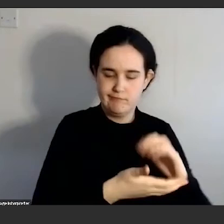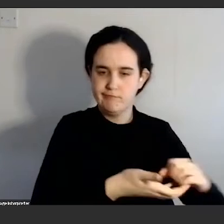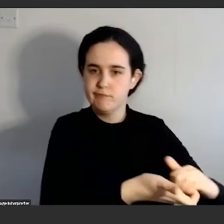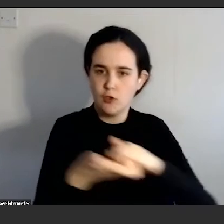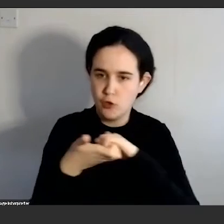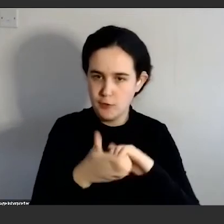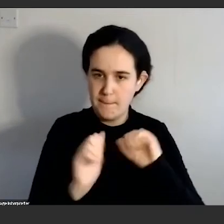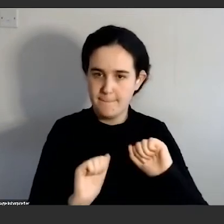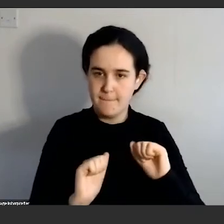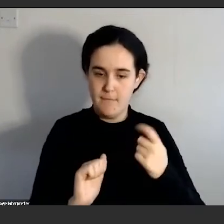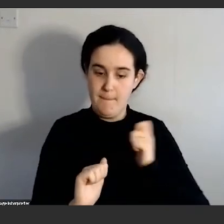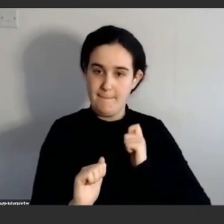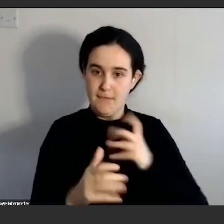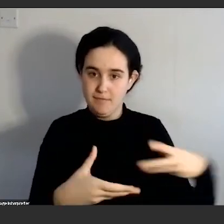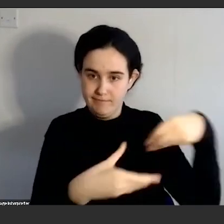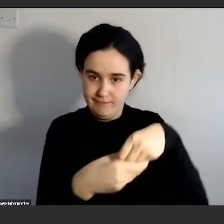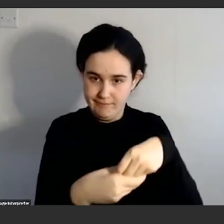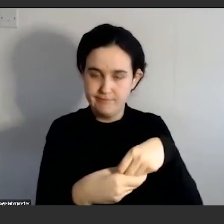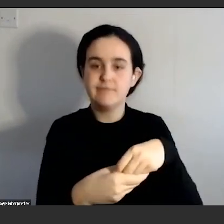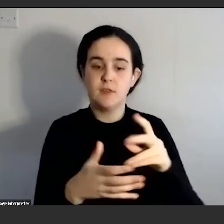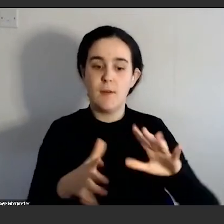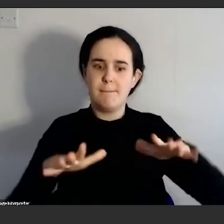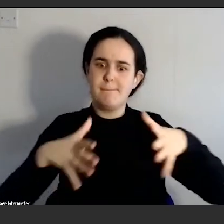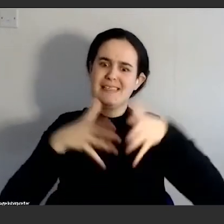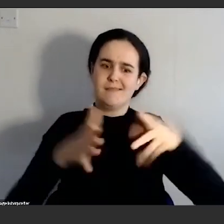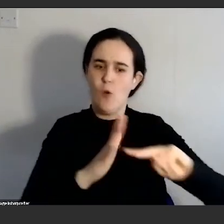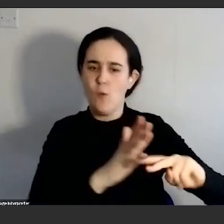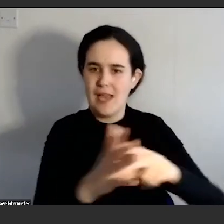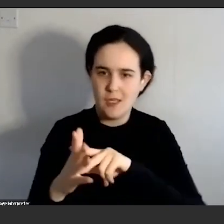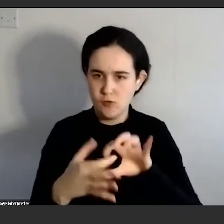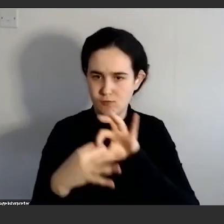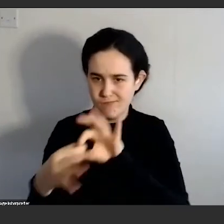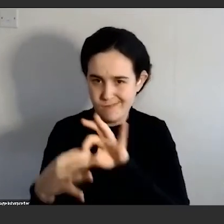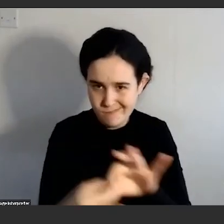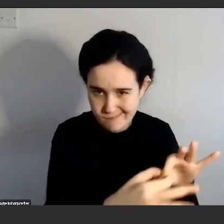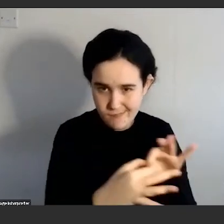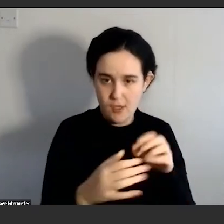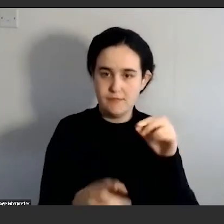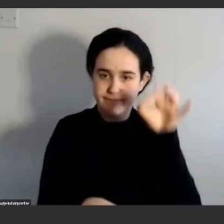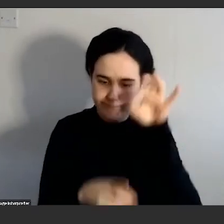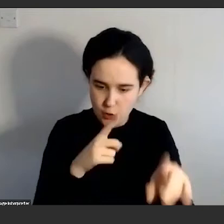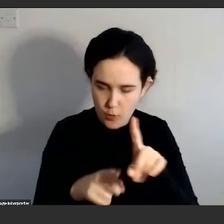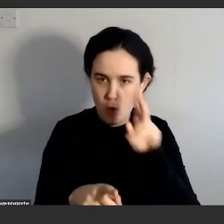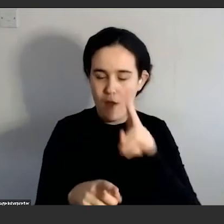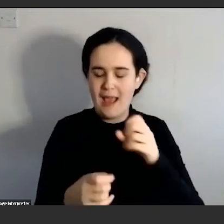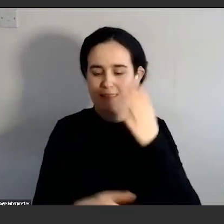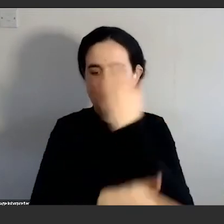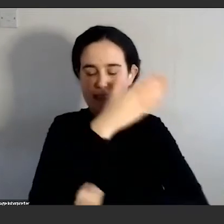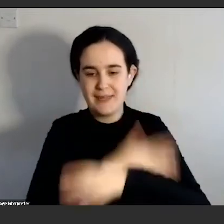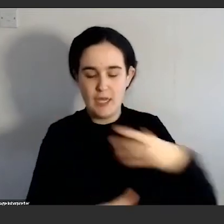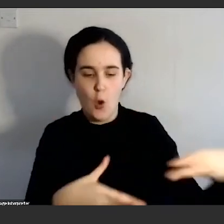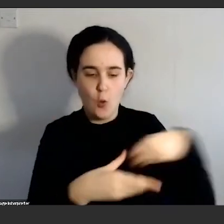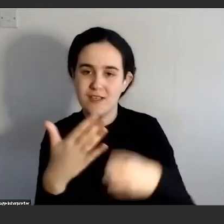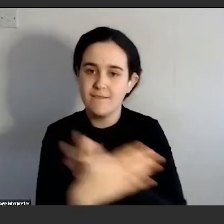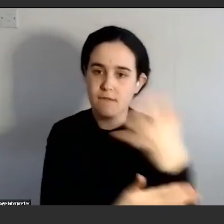organisations and OPDs working in disability inclusive development. So I'm here on behalf of many of those organizations. I'd also